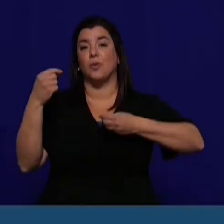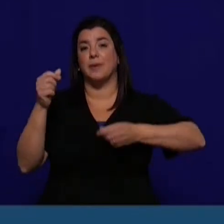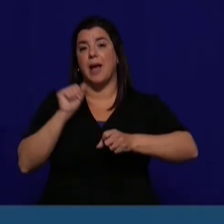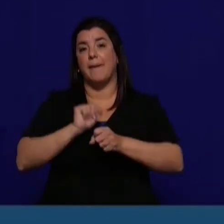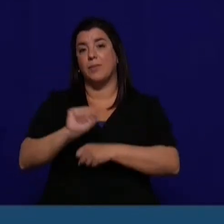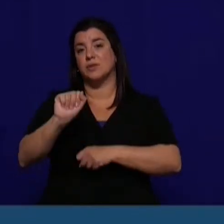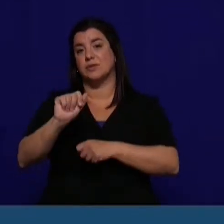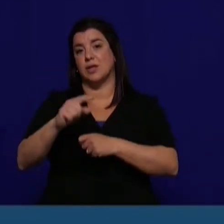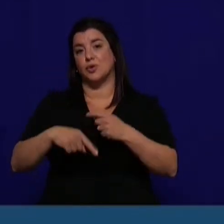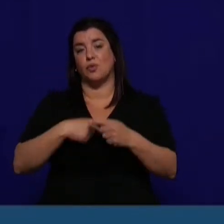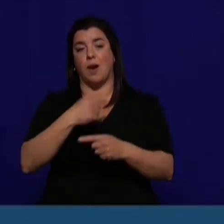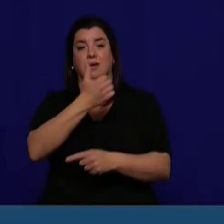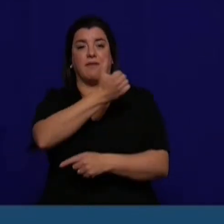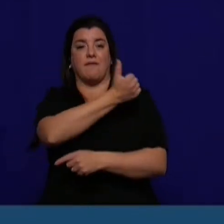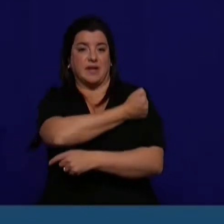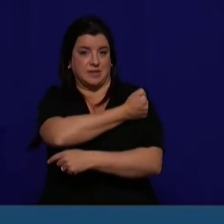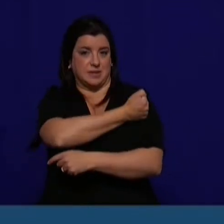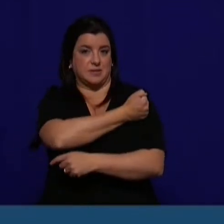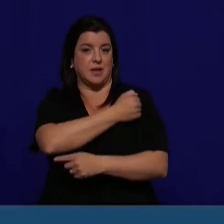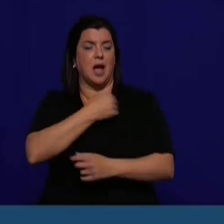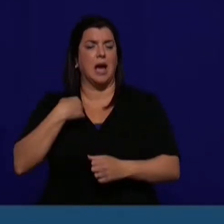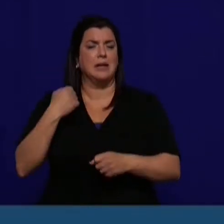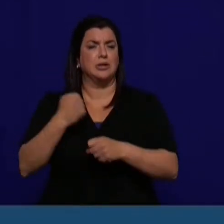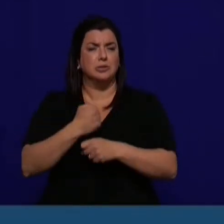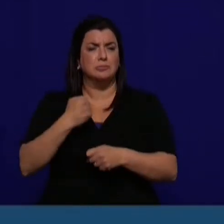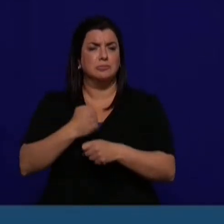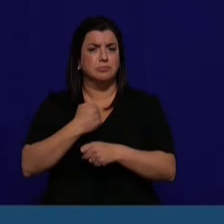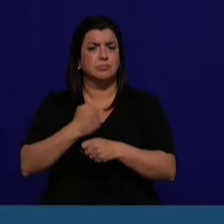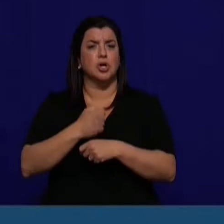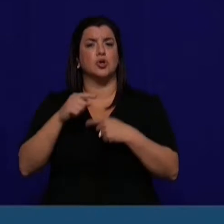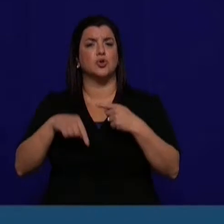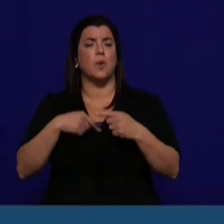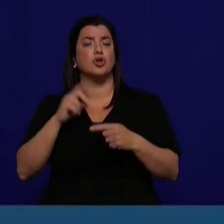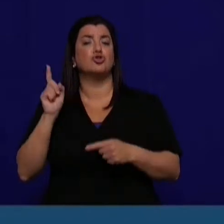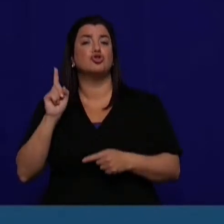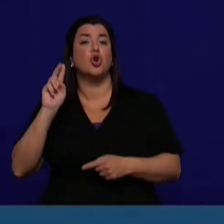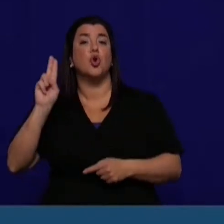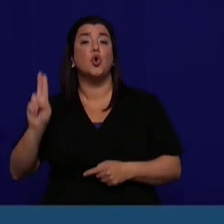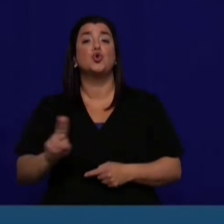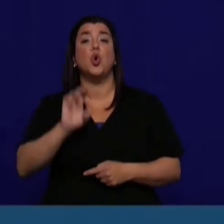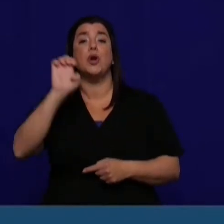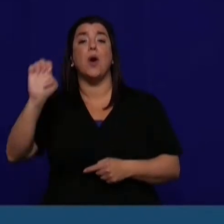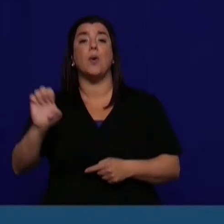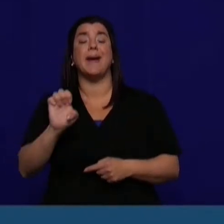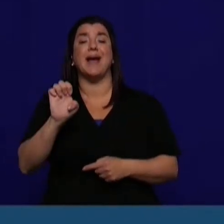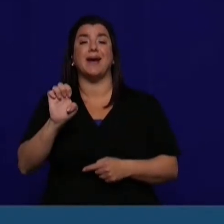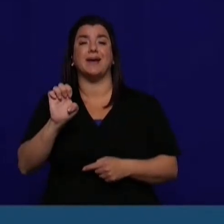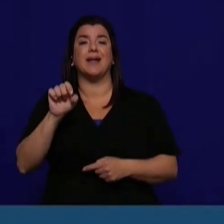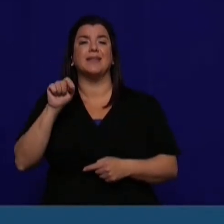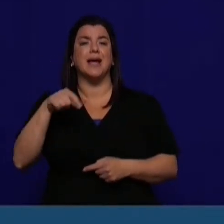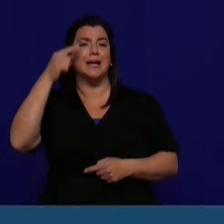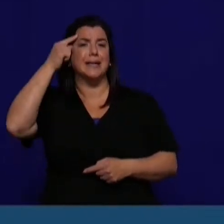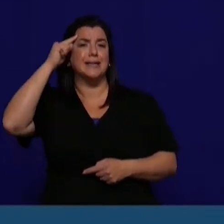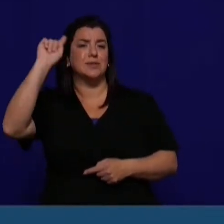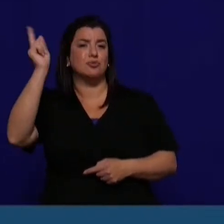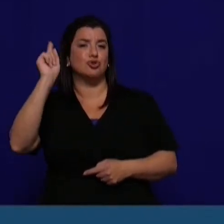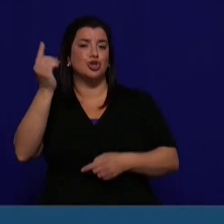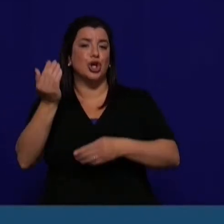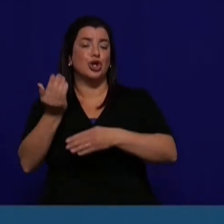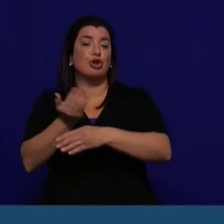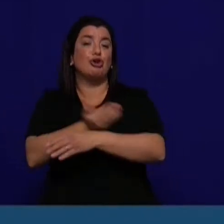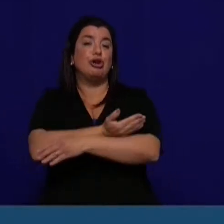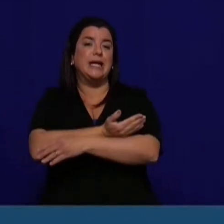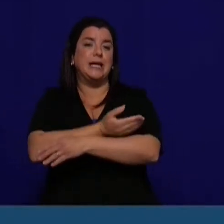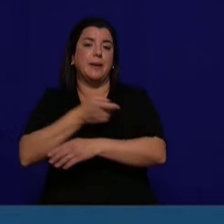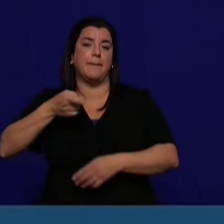għaddejja, fakkarkom ukoll fuq dak li għaddej fl-Unjoni Ewropea fuq il-Green Pass, tajjeb li hemmhekk inti tkun